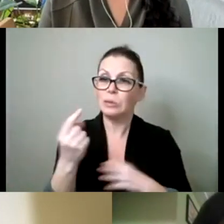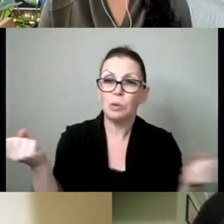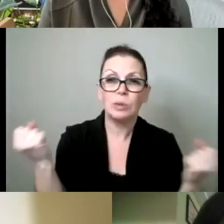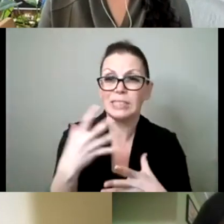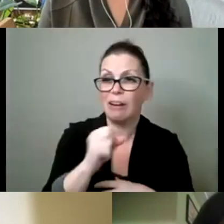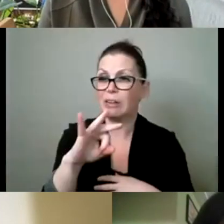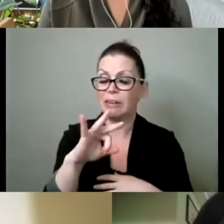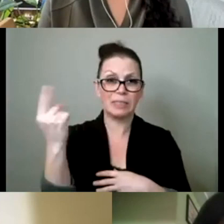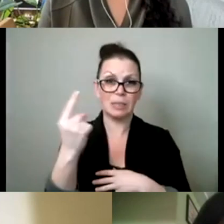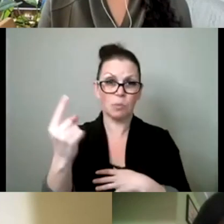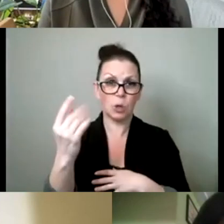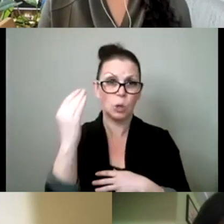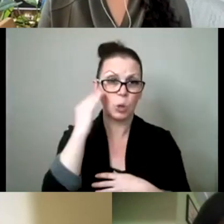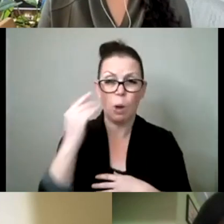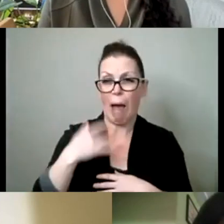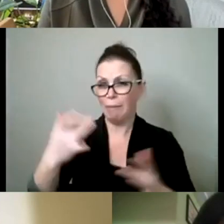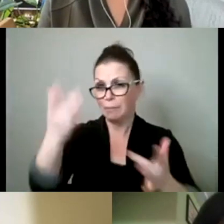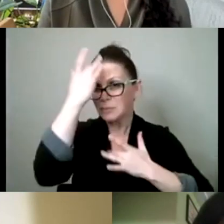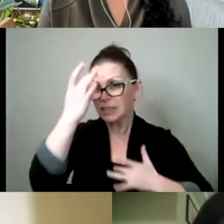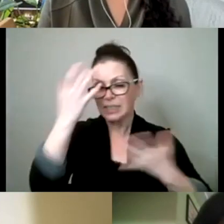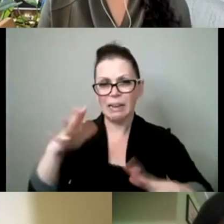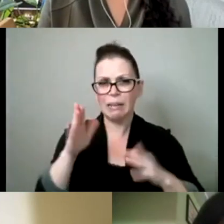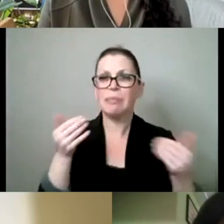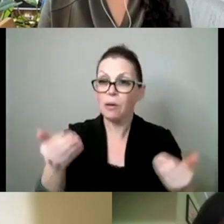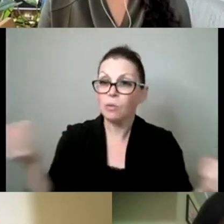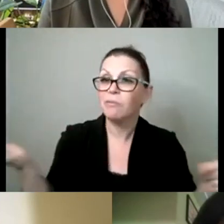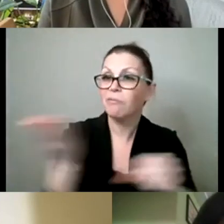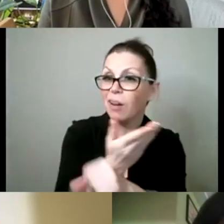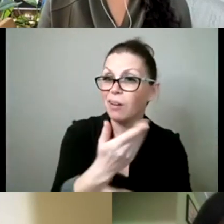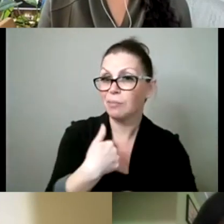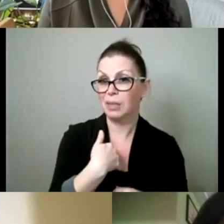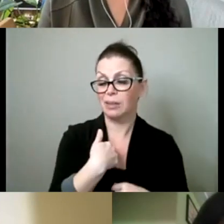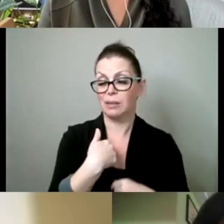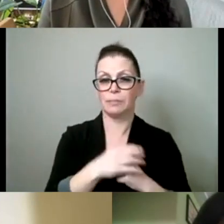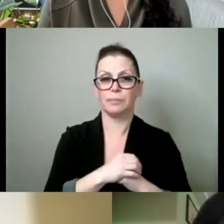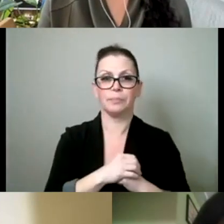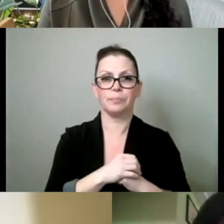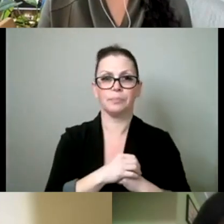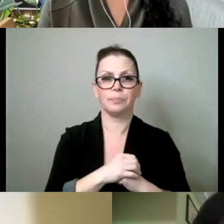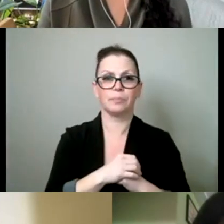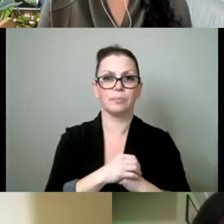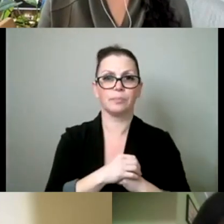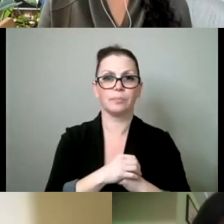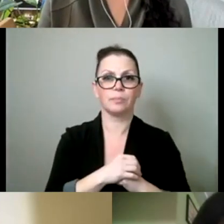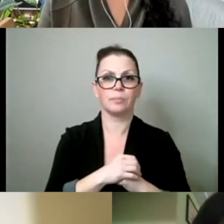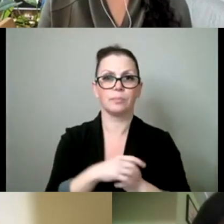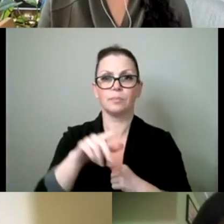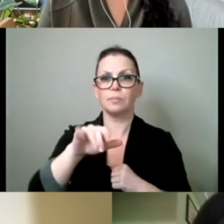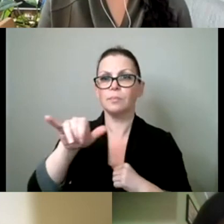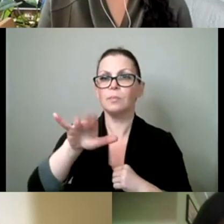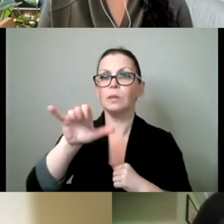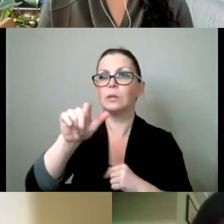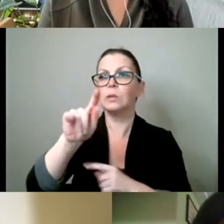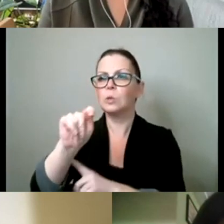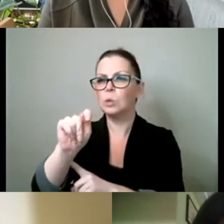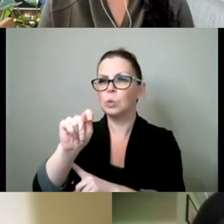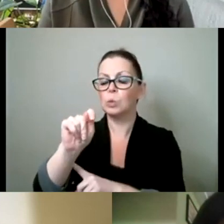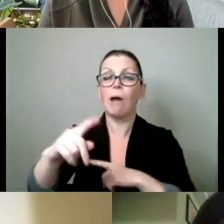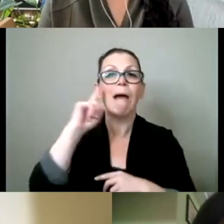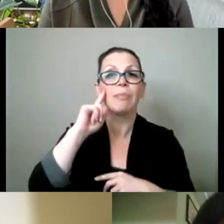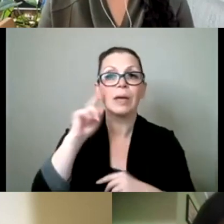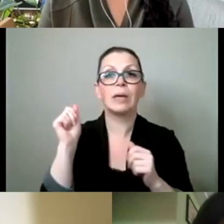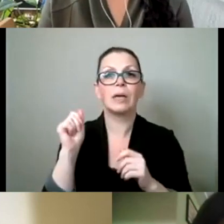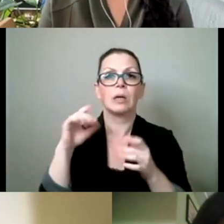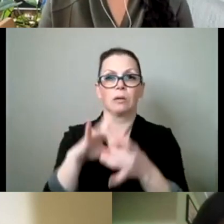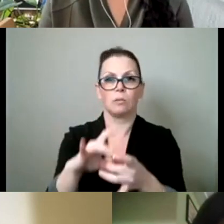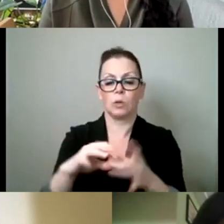somebody found out that I'm sick, they're going to fire me. I think what the representation, what they can do, what